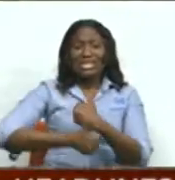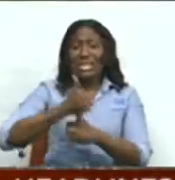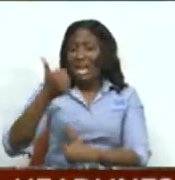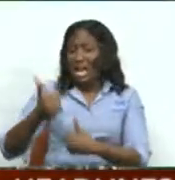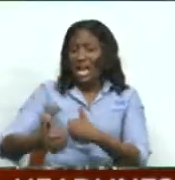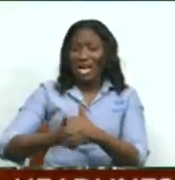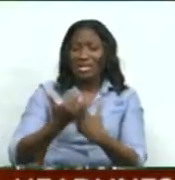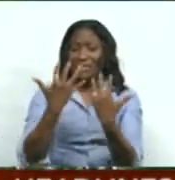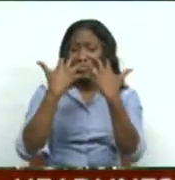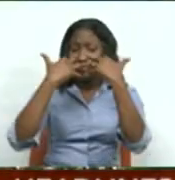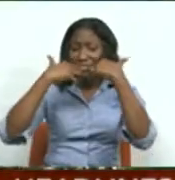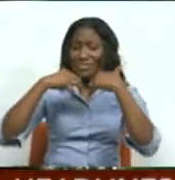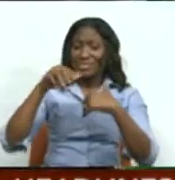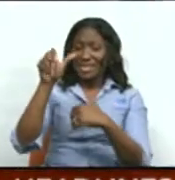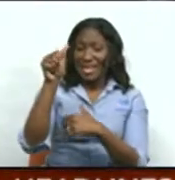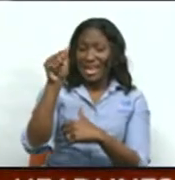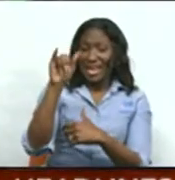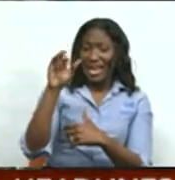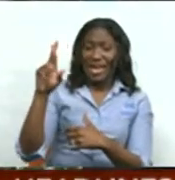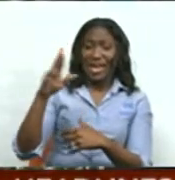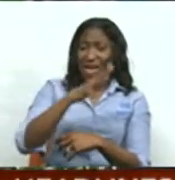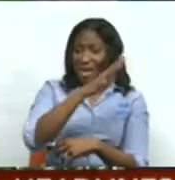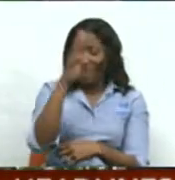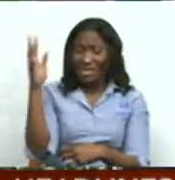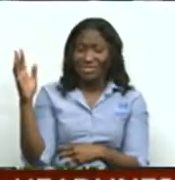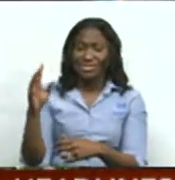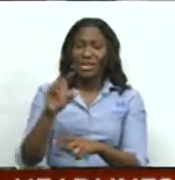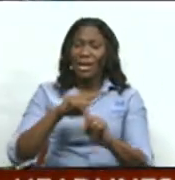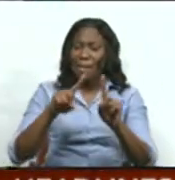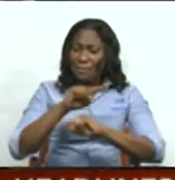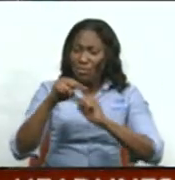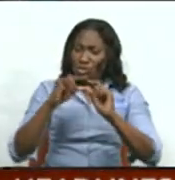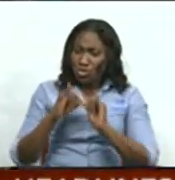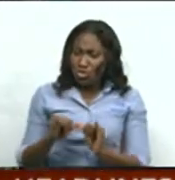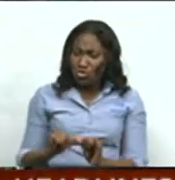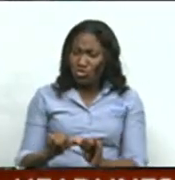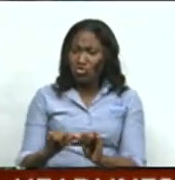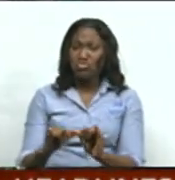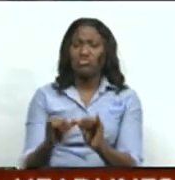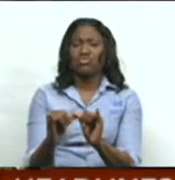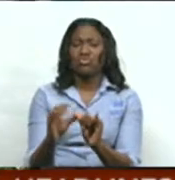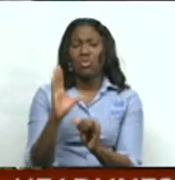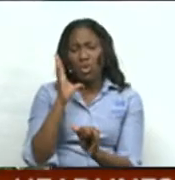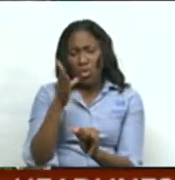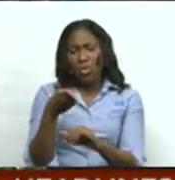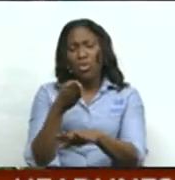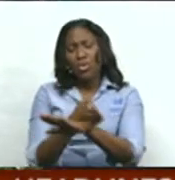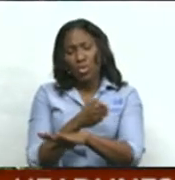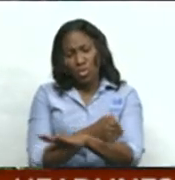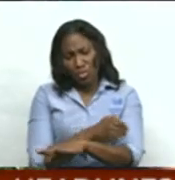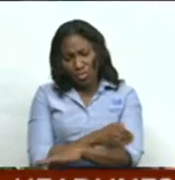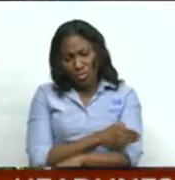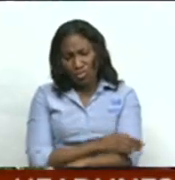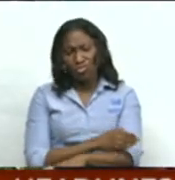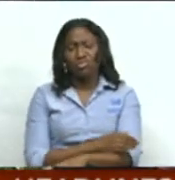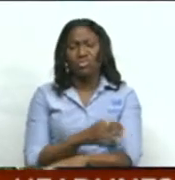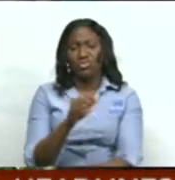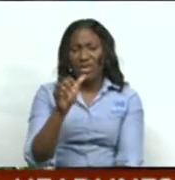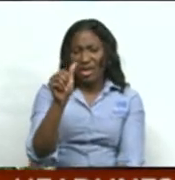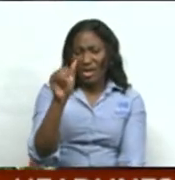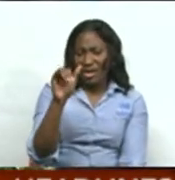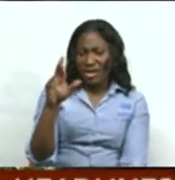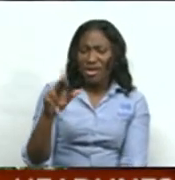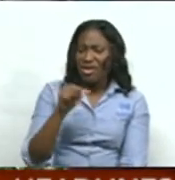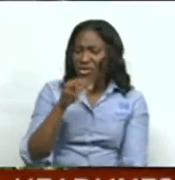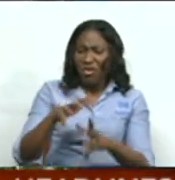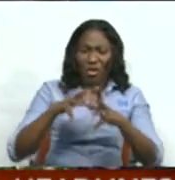particular monitoring site. But as we continue through the next couple of days, moderate air quality is forecast across the country as we still have that a mild to